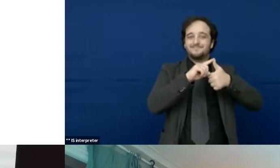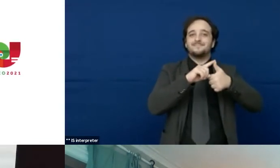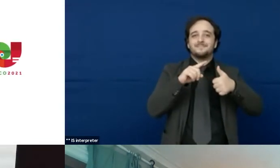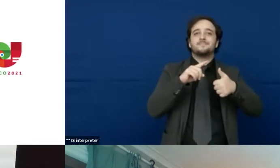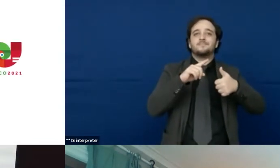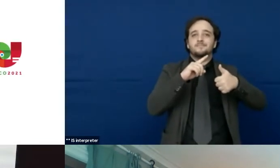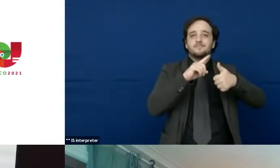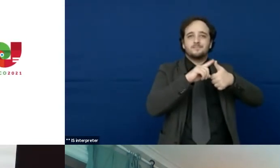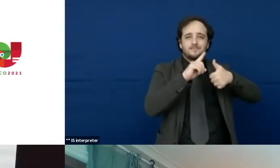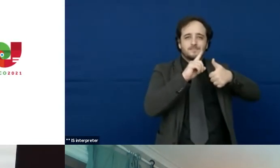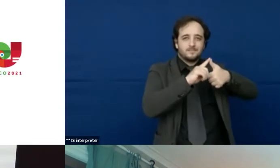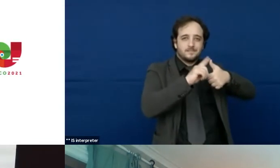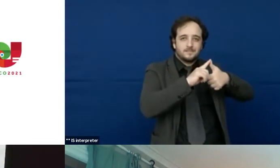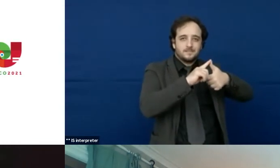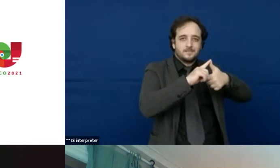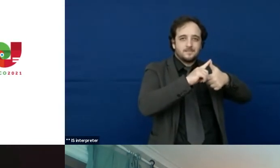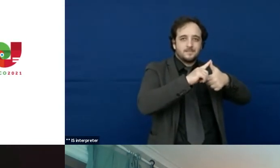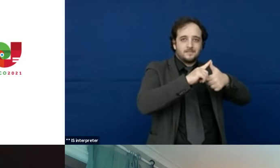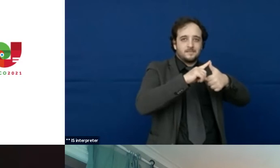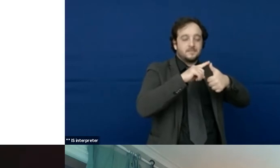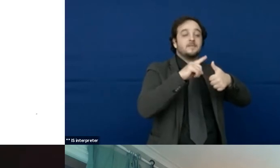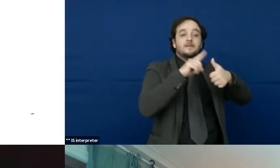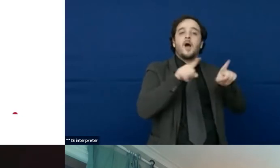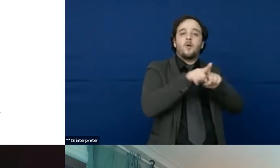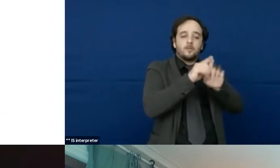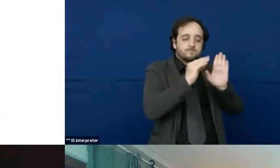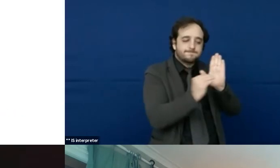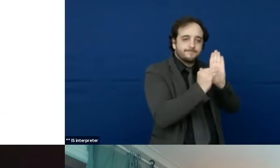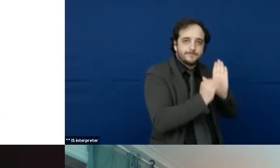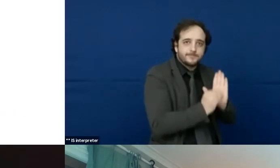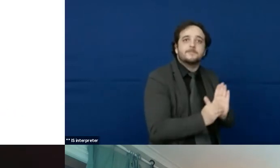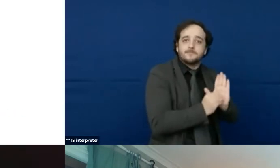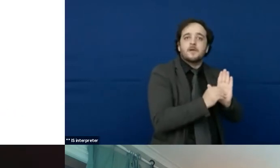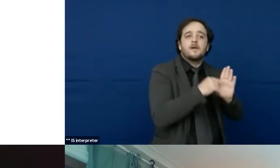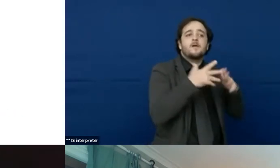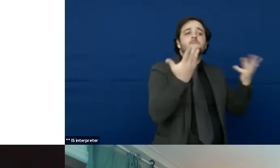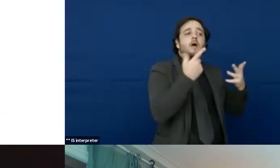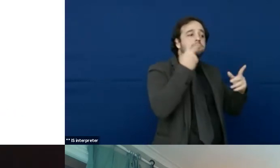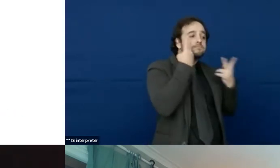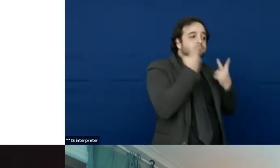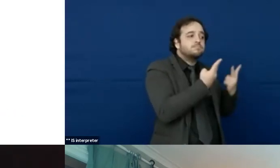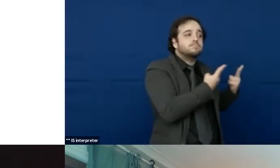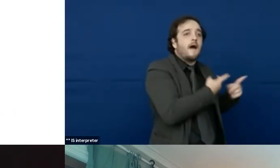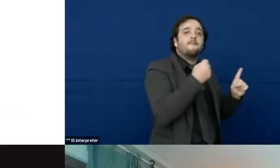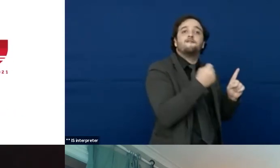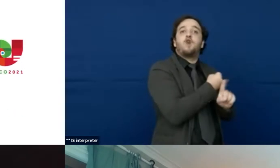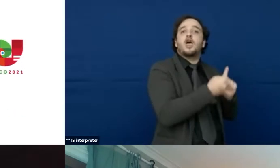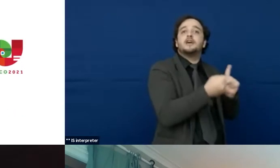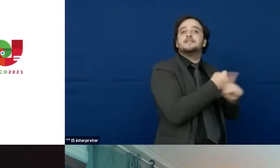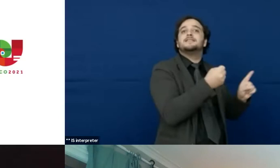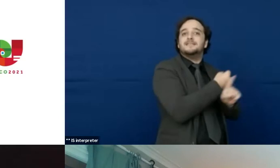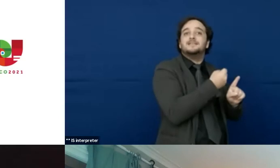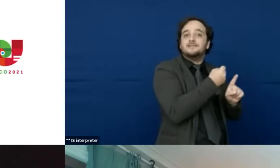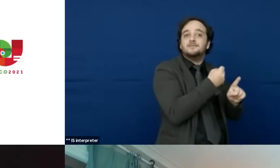settings. C, address women and girls' multiple and intersecting experiences of discrimination and oppression, which occur